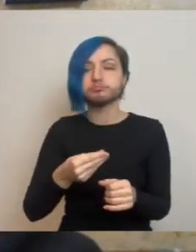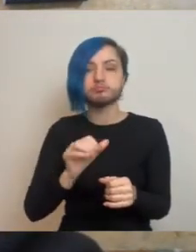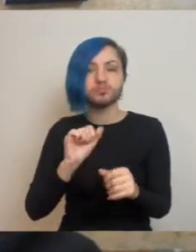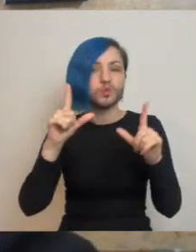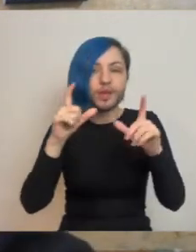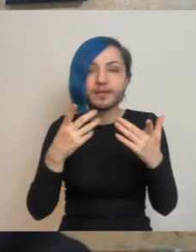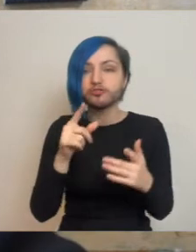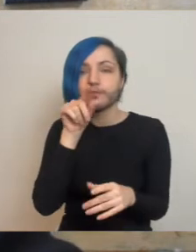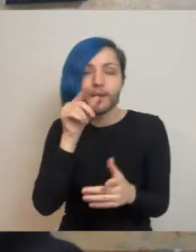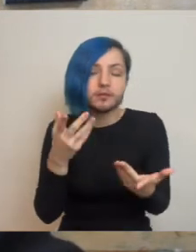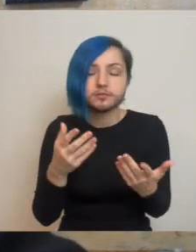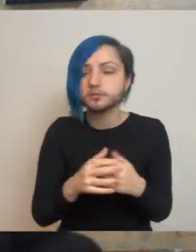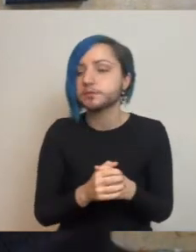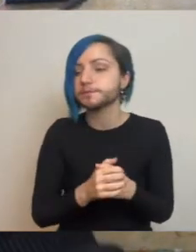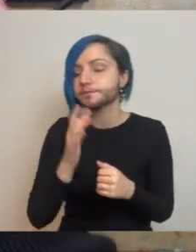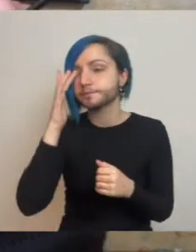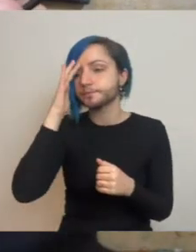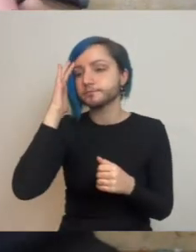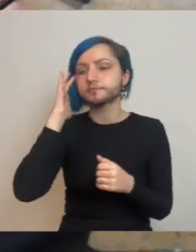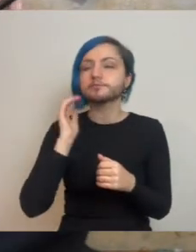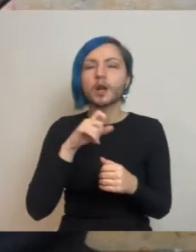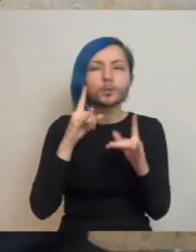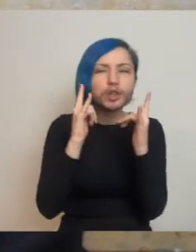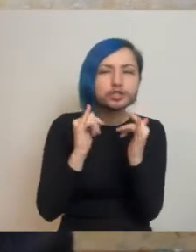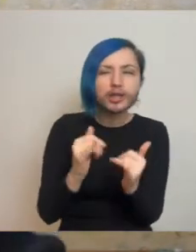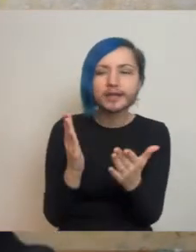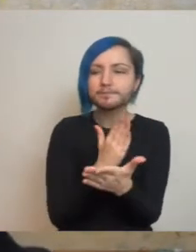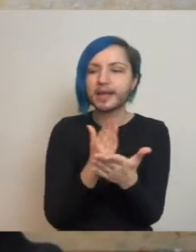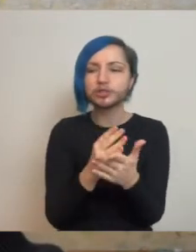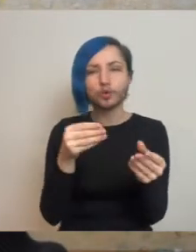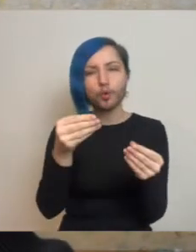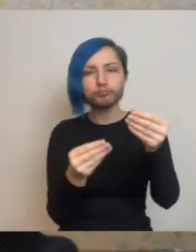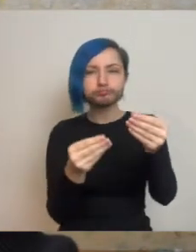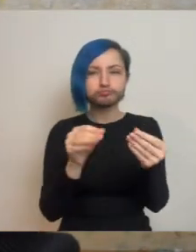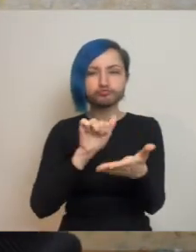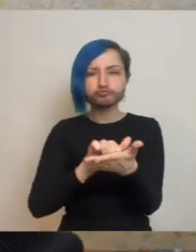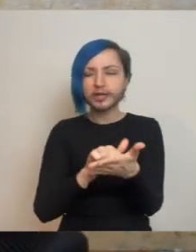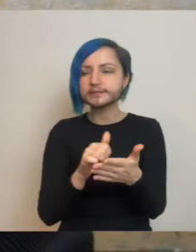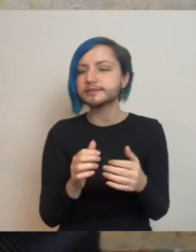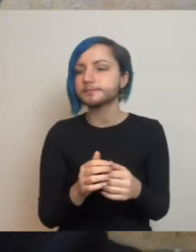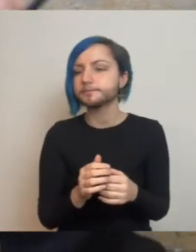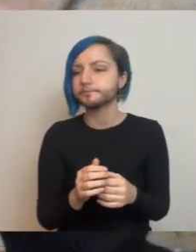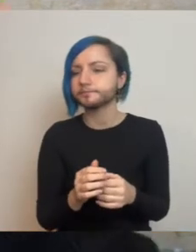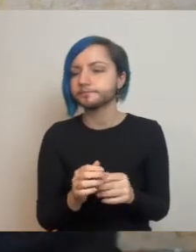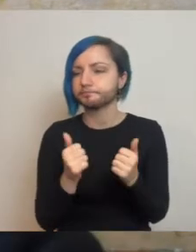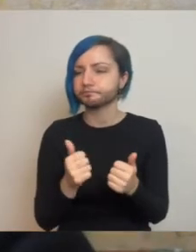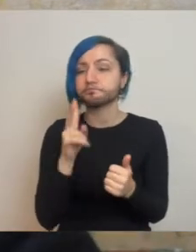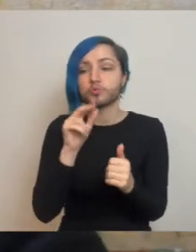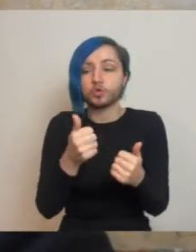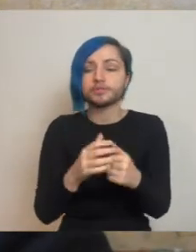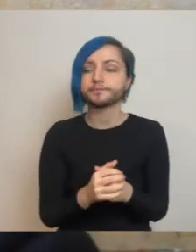of a bird. I'm just going to check to see how it's laying on the figure. That looks good to